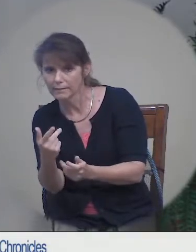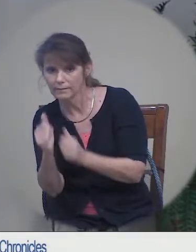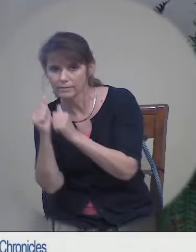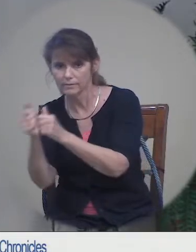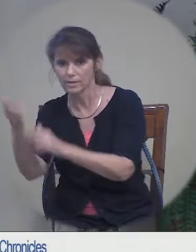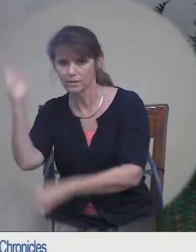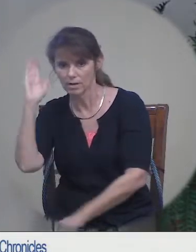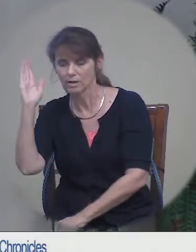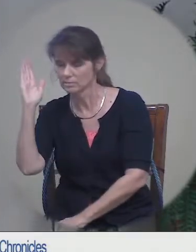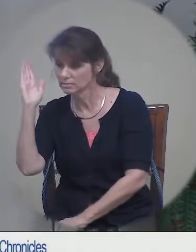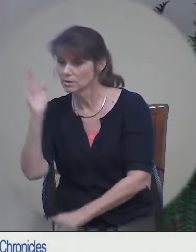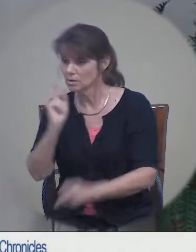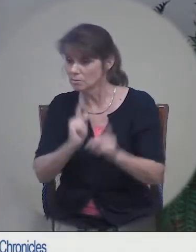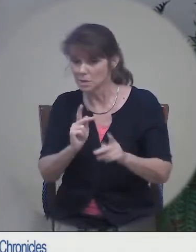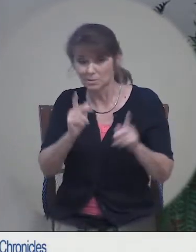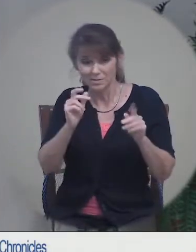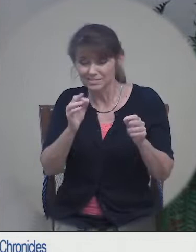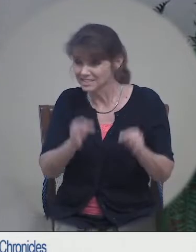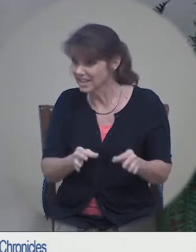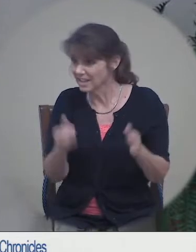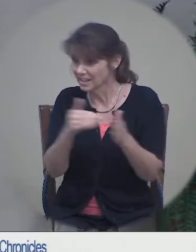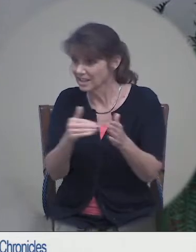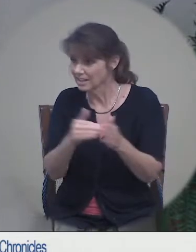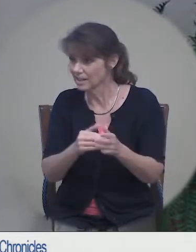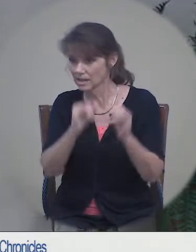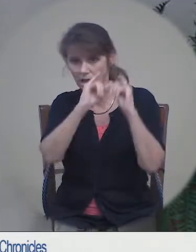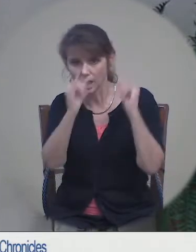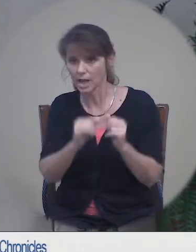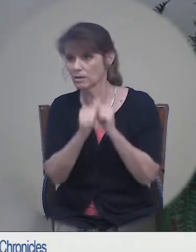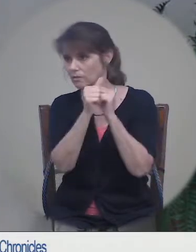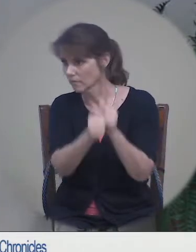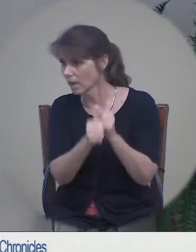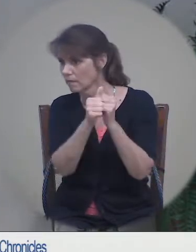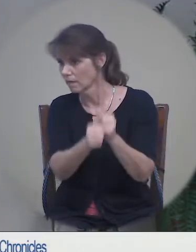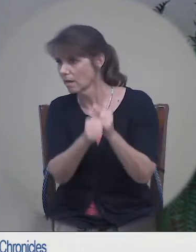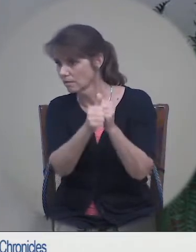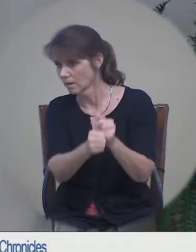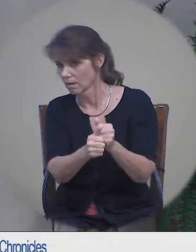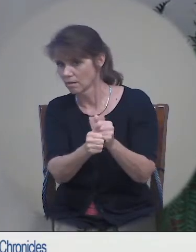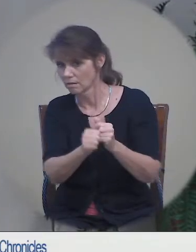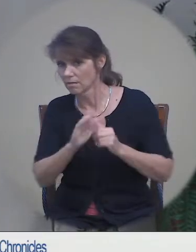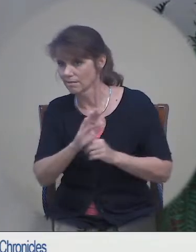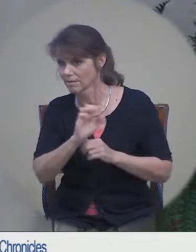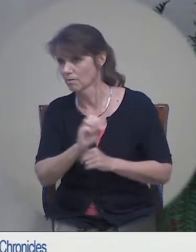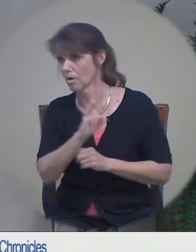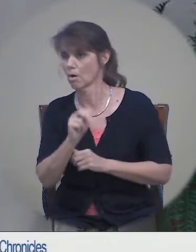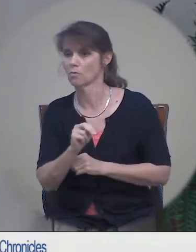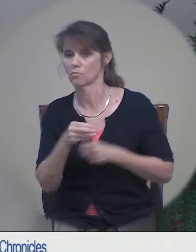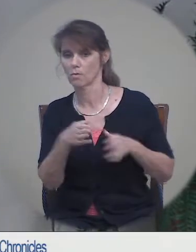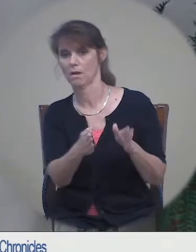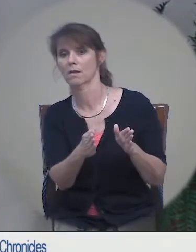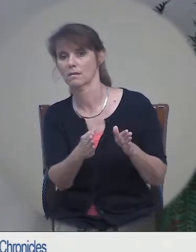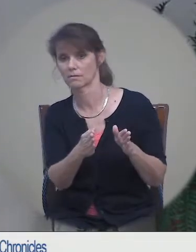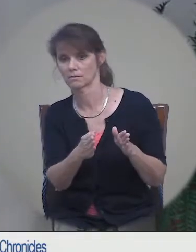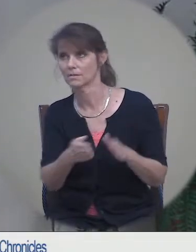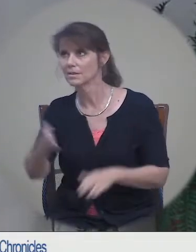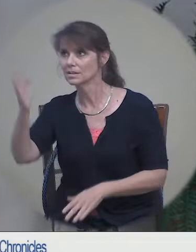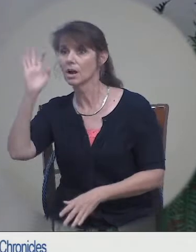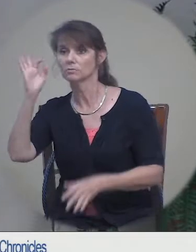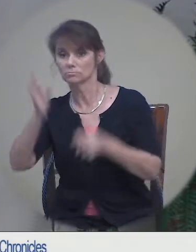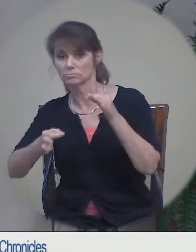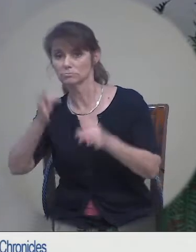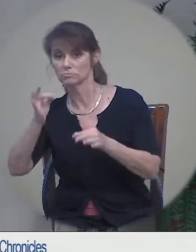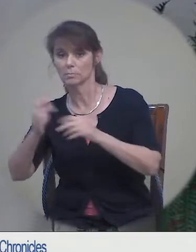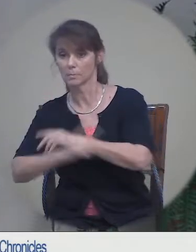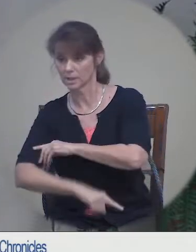false idols and live for themselves, God has judged them accordingly. But the flip side is true